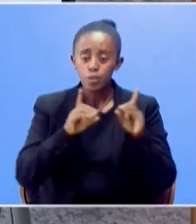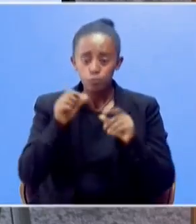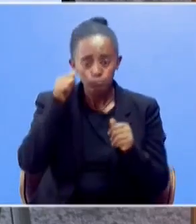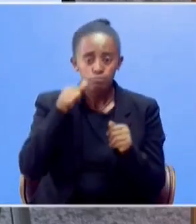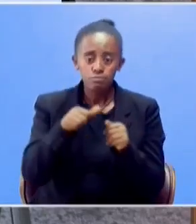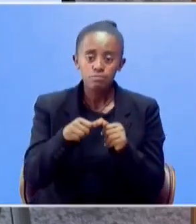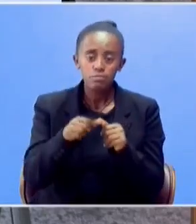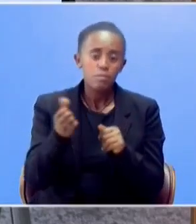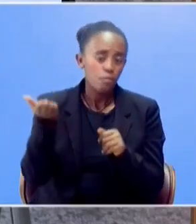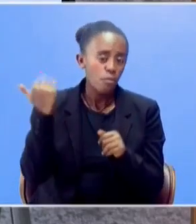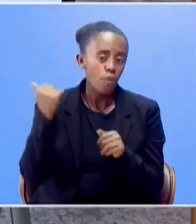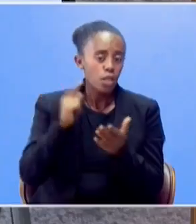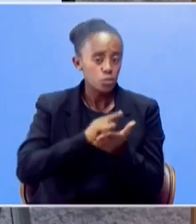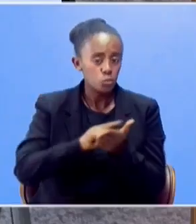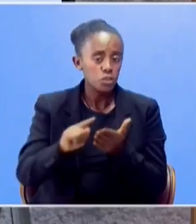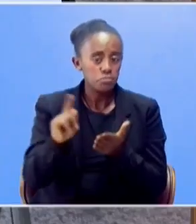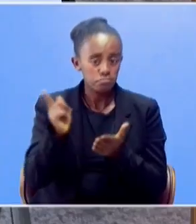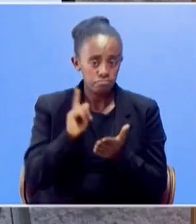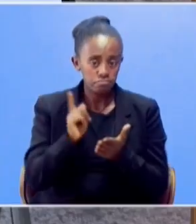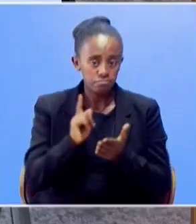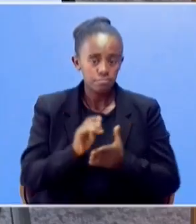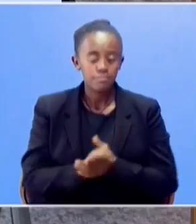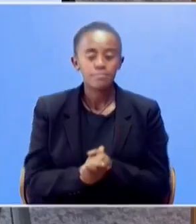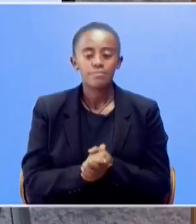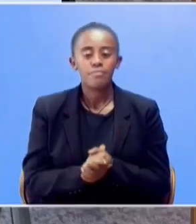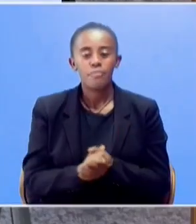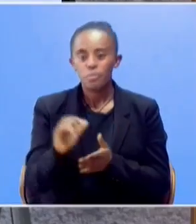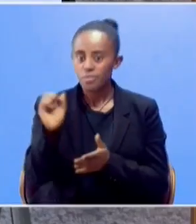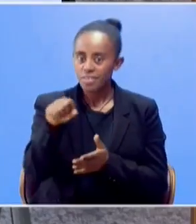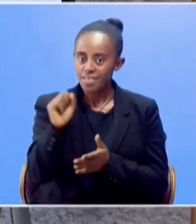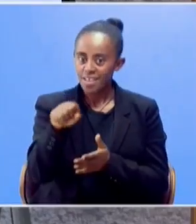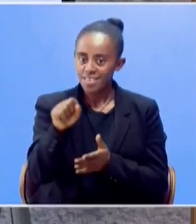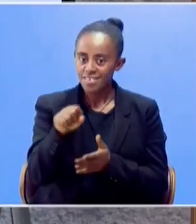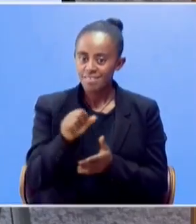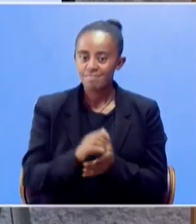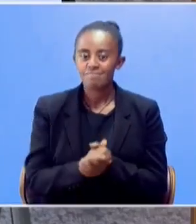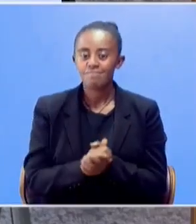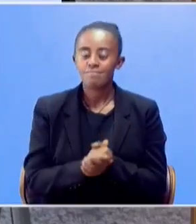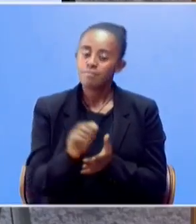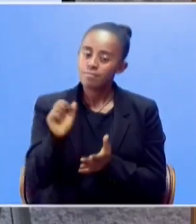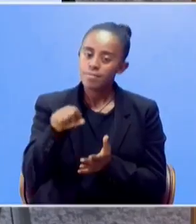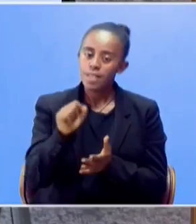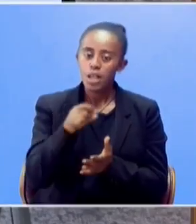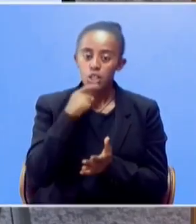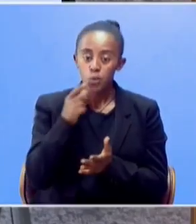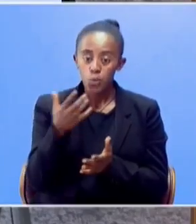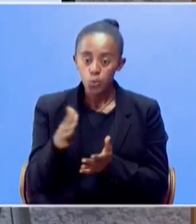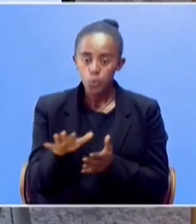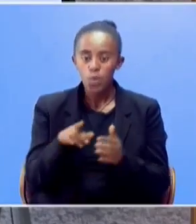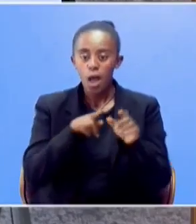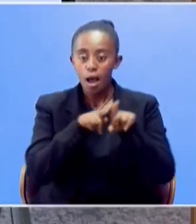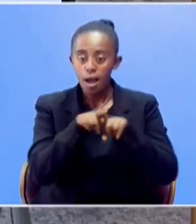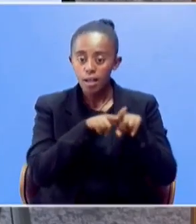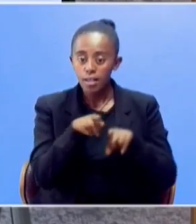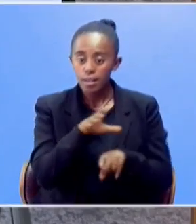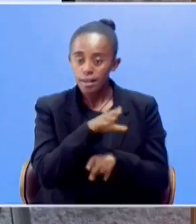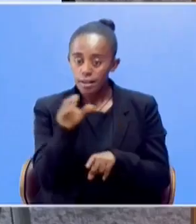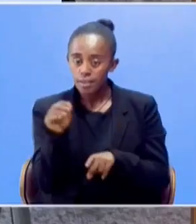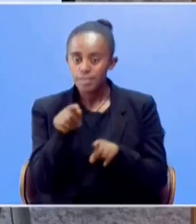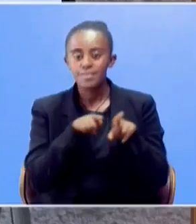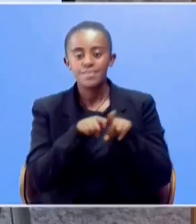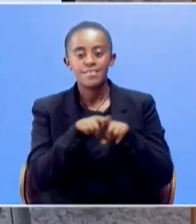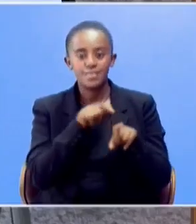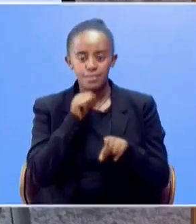what we have learned last week? Yes? Yes, you said agree and